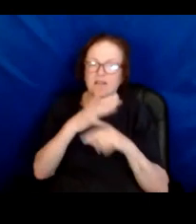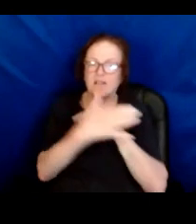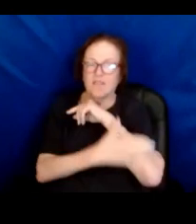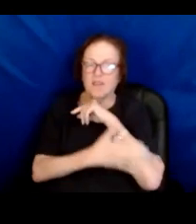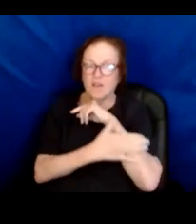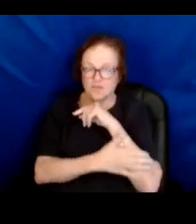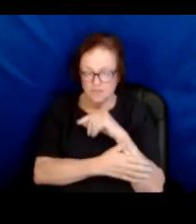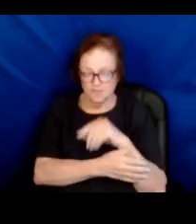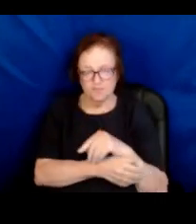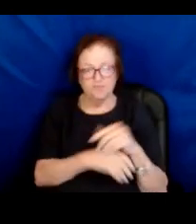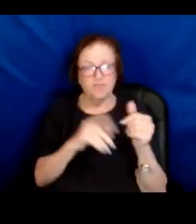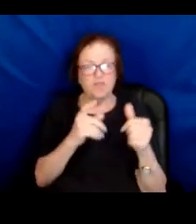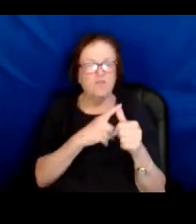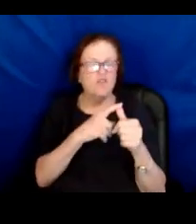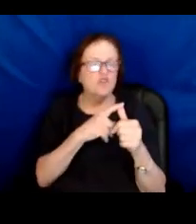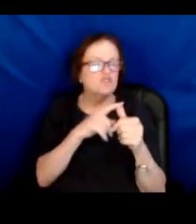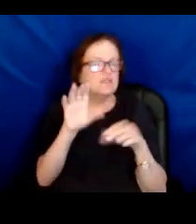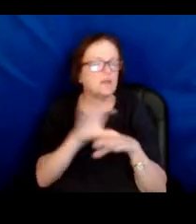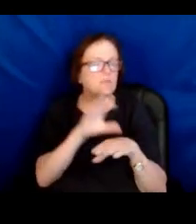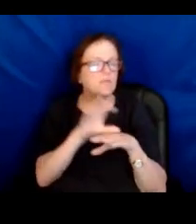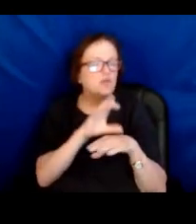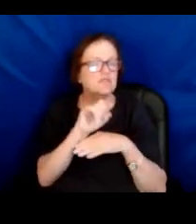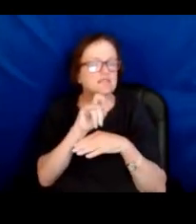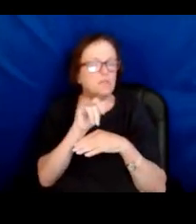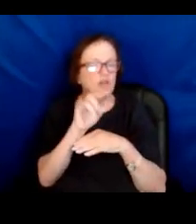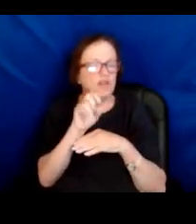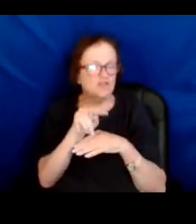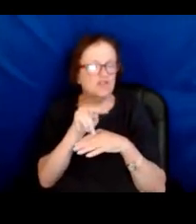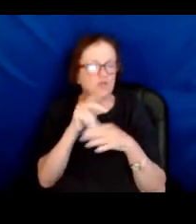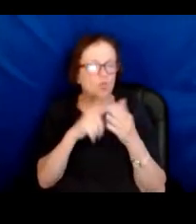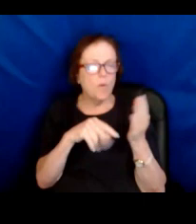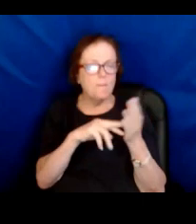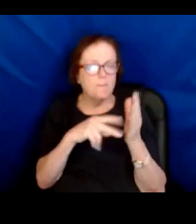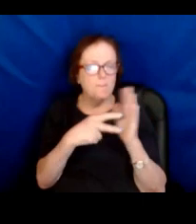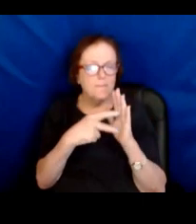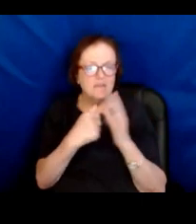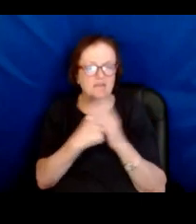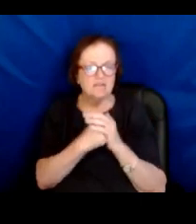talk a little bit about computer simulation and what it is. If you could click the play